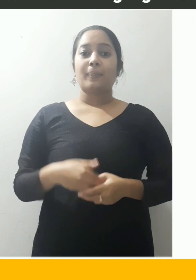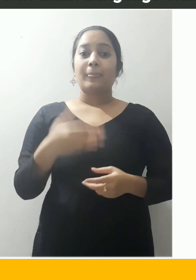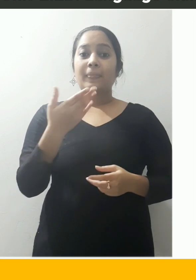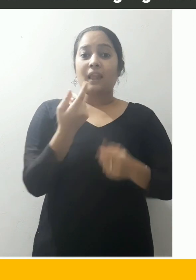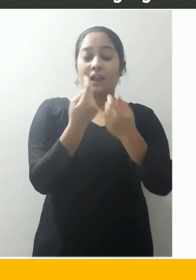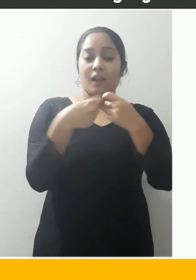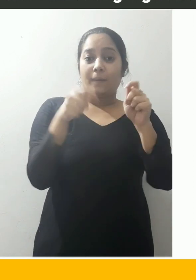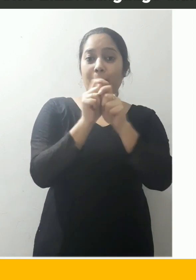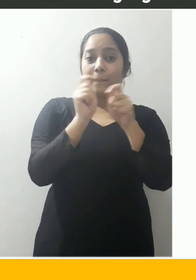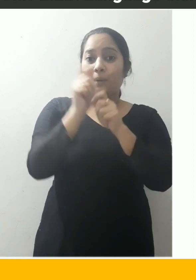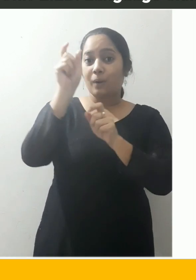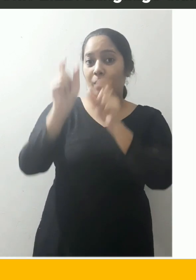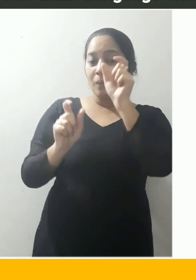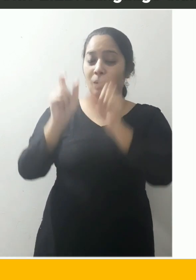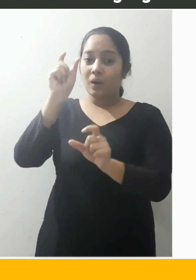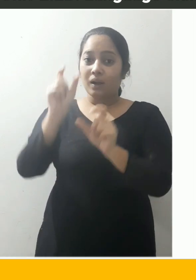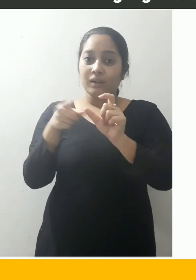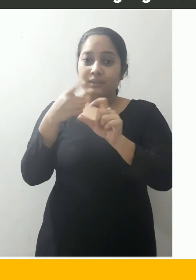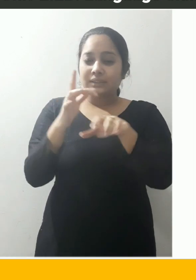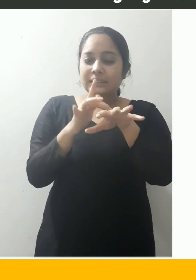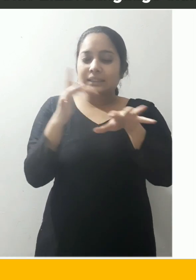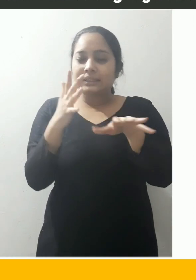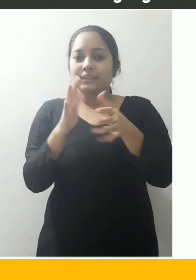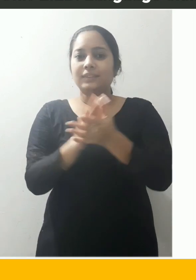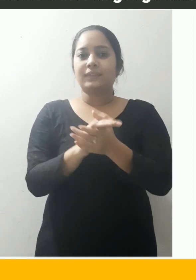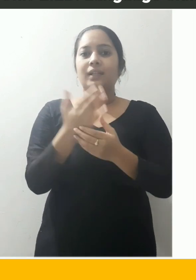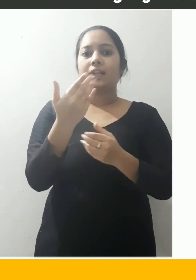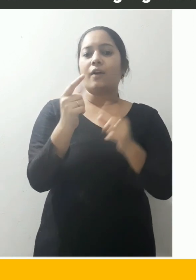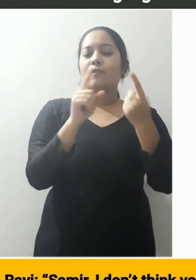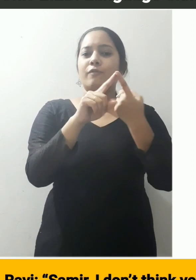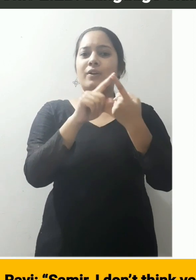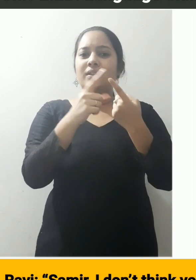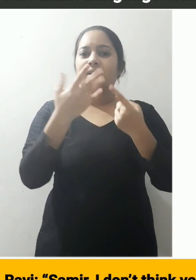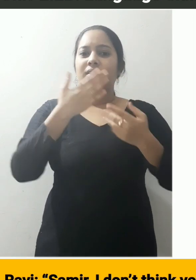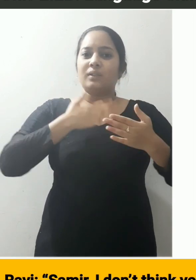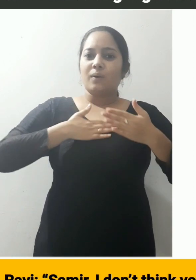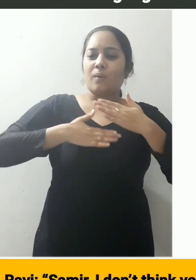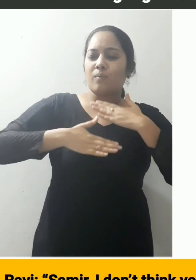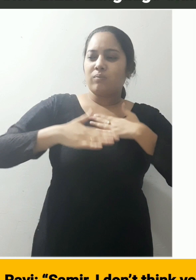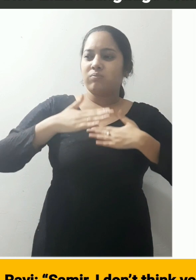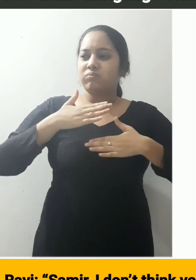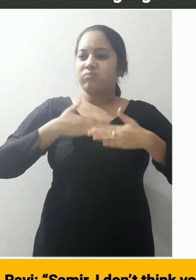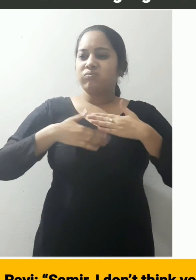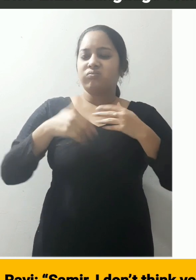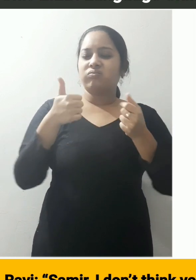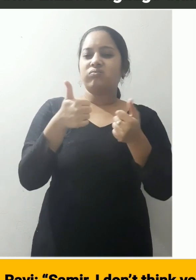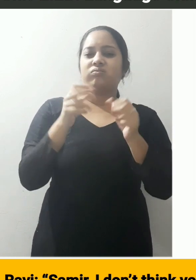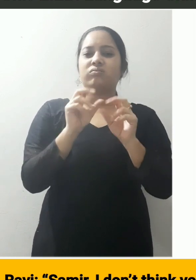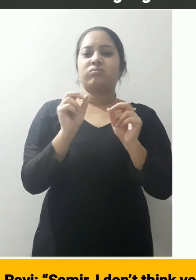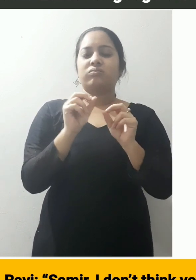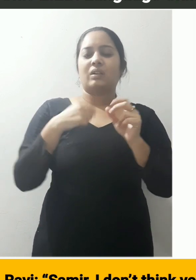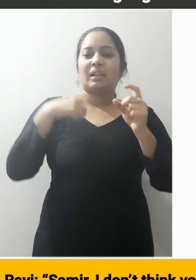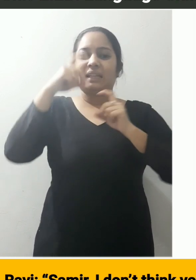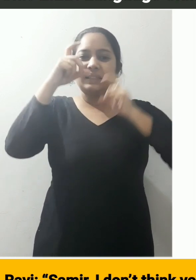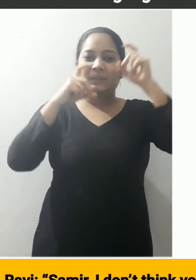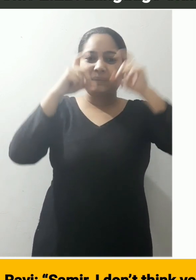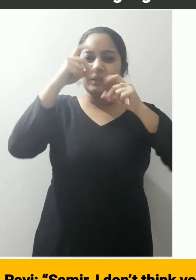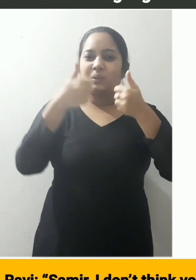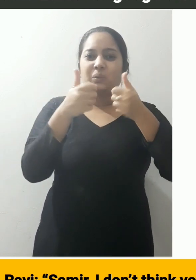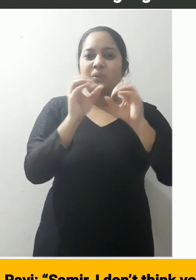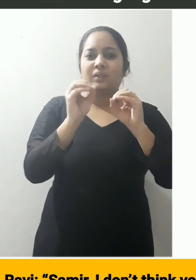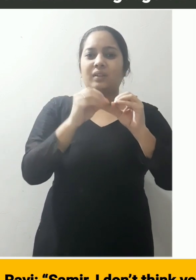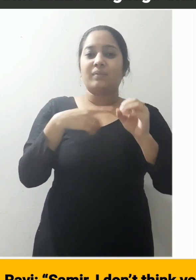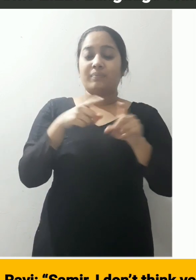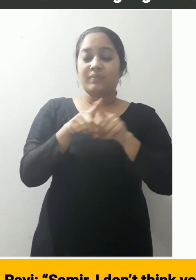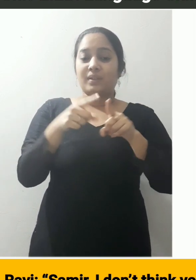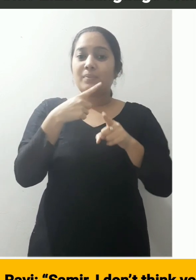Peer sensitivity. Impolite expressions. Ravi: Sameer, I don't think your proposal for the